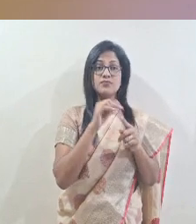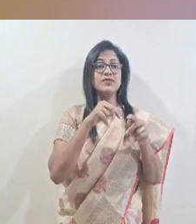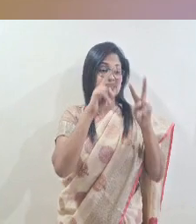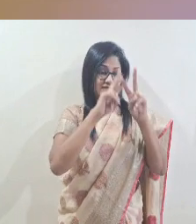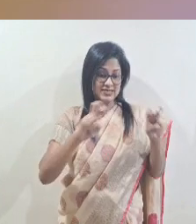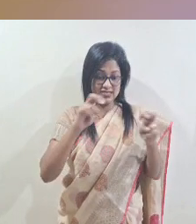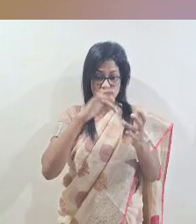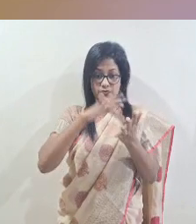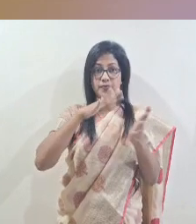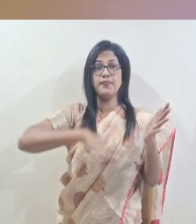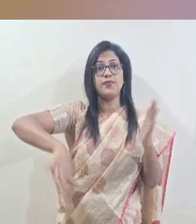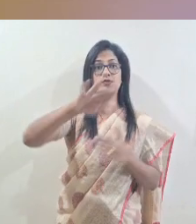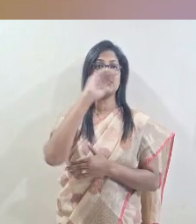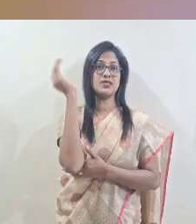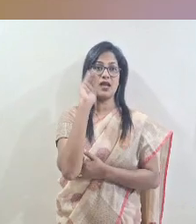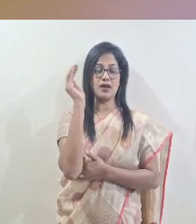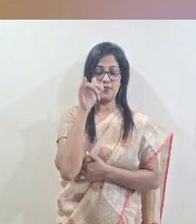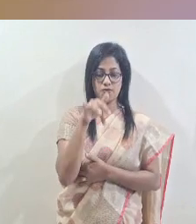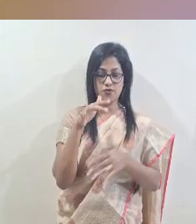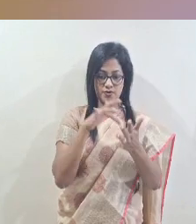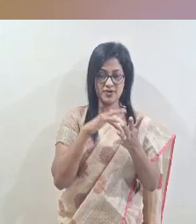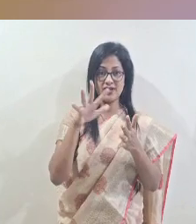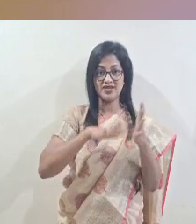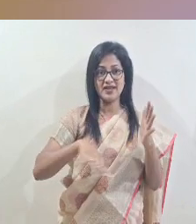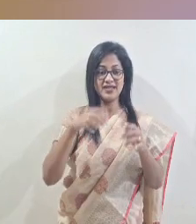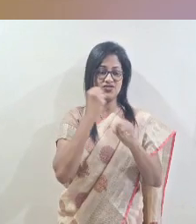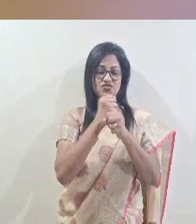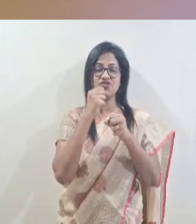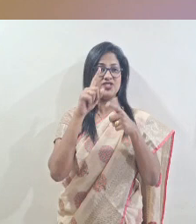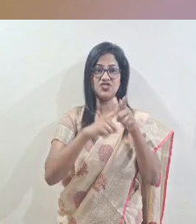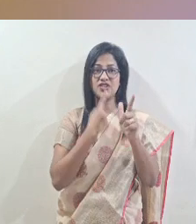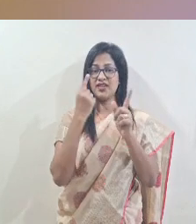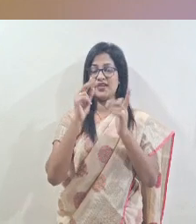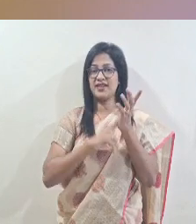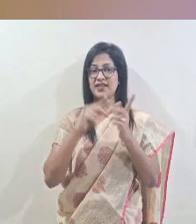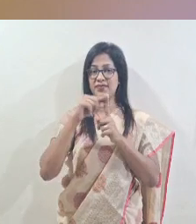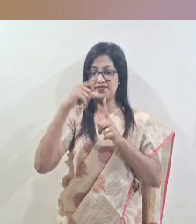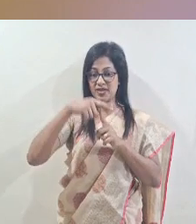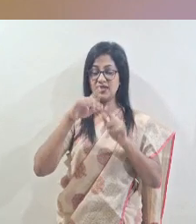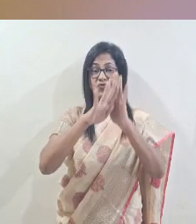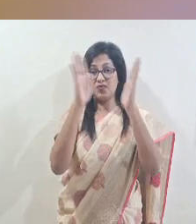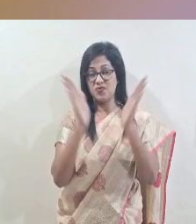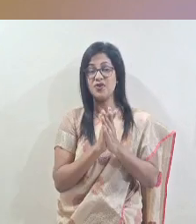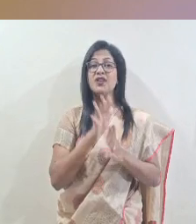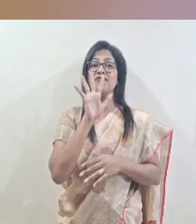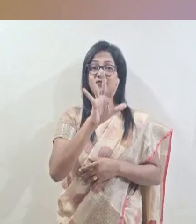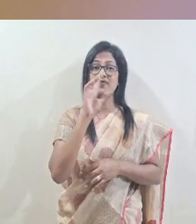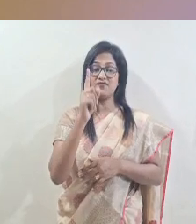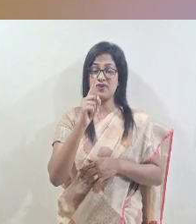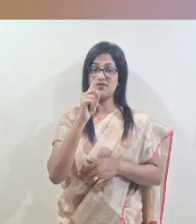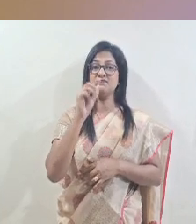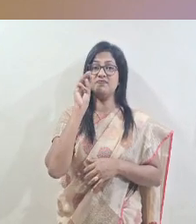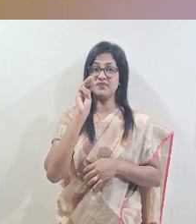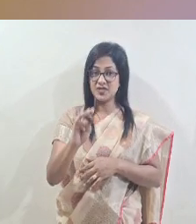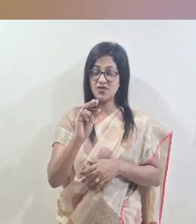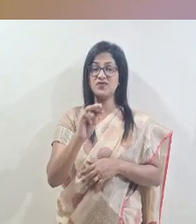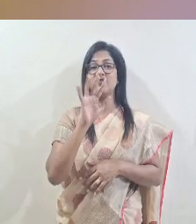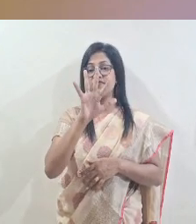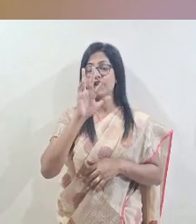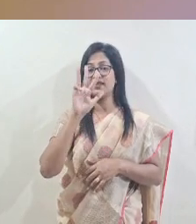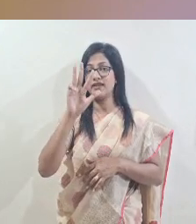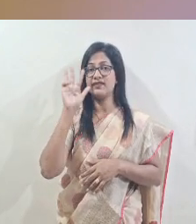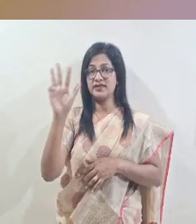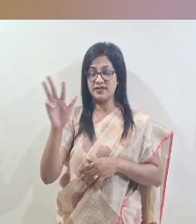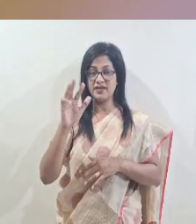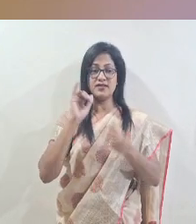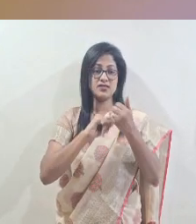area Nagpur region. It lies in the shades of JNPT, has a total area of 51,599 square kilometer,